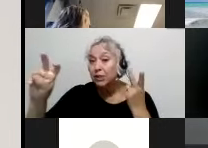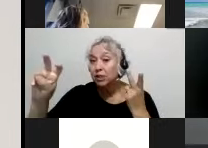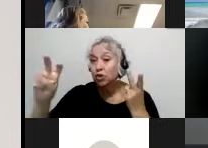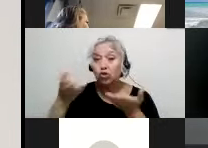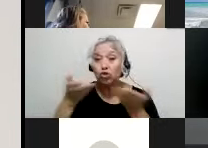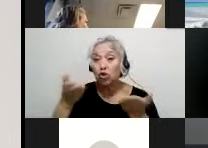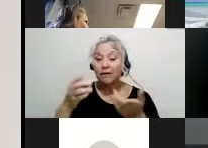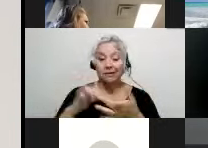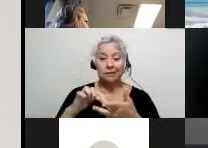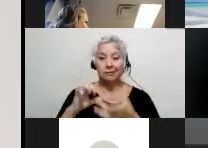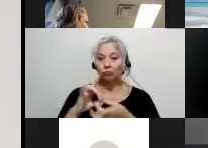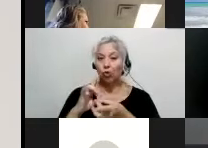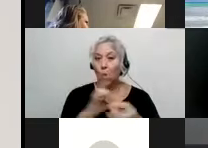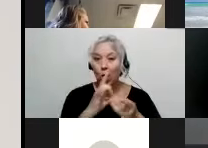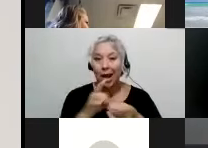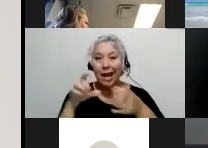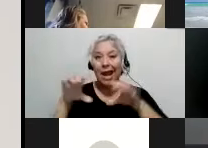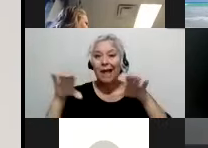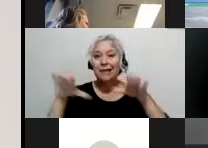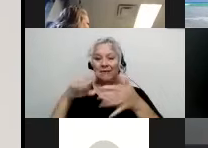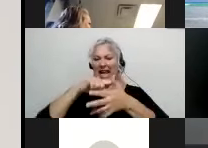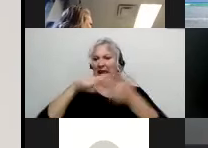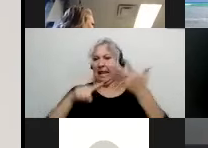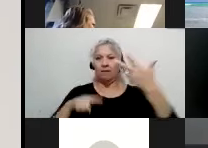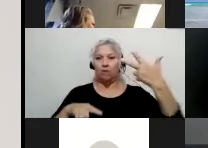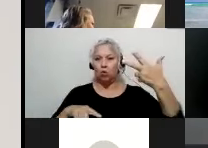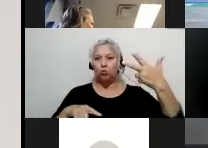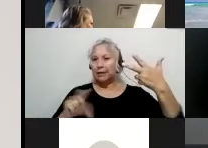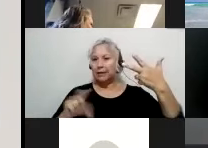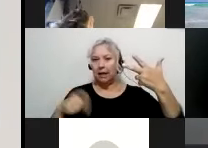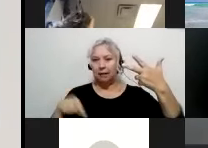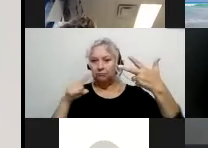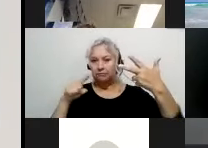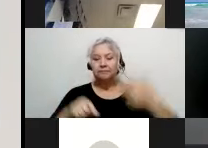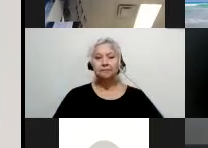coordinated activities within the transition plan.